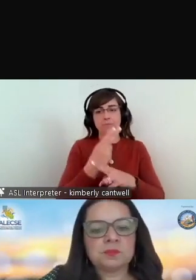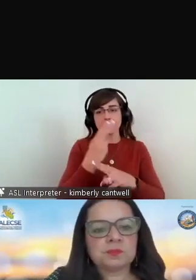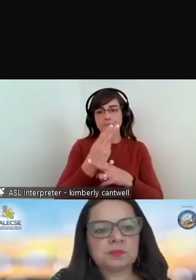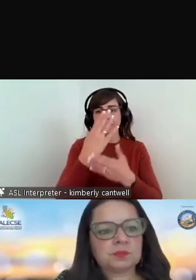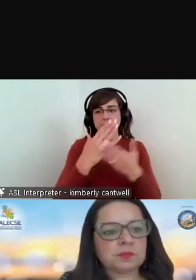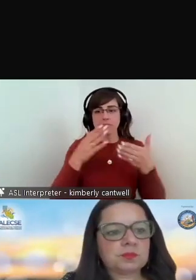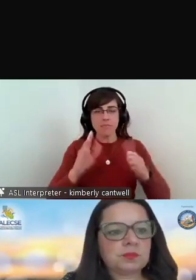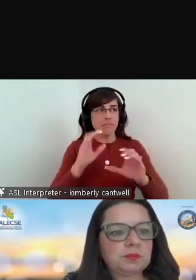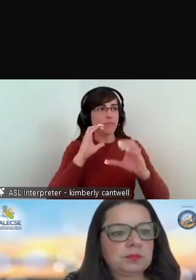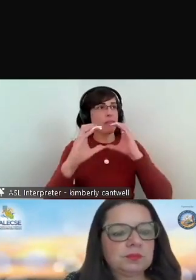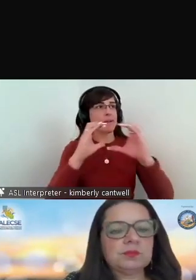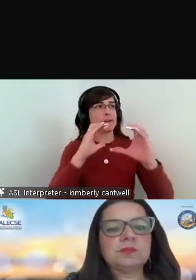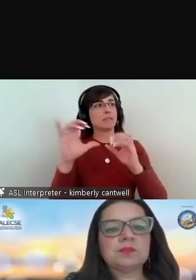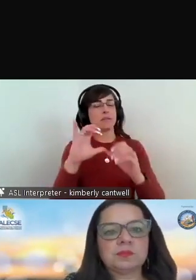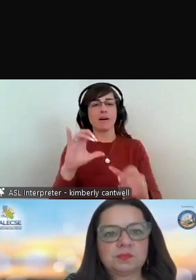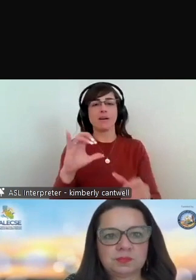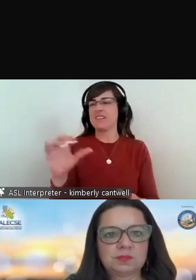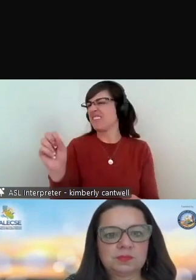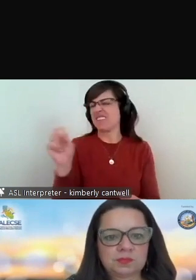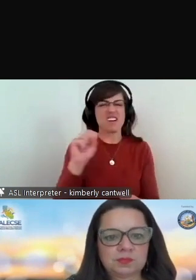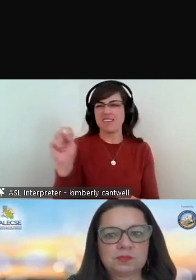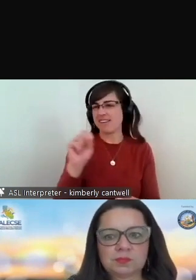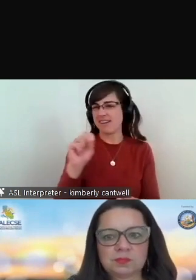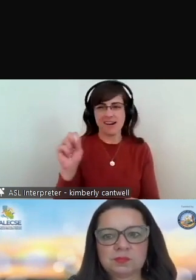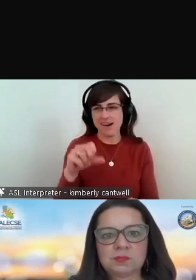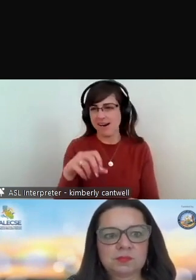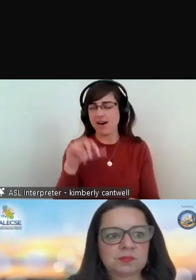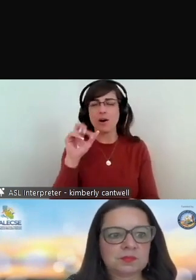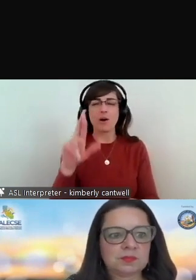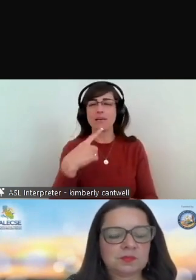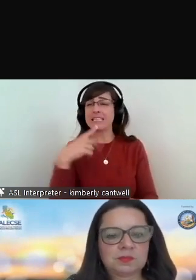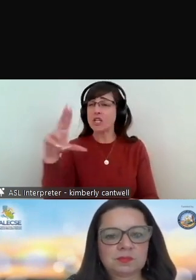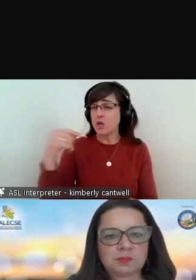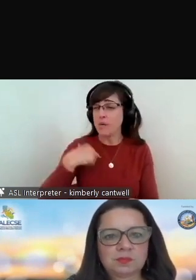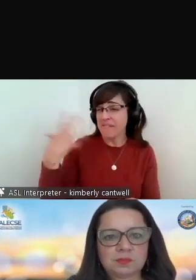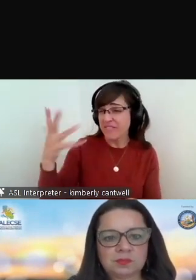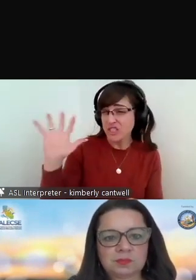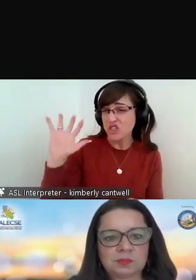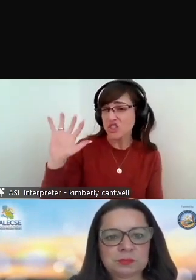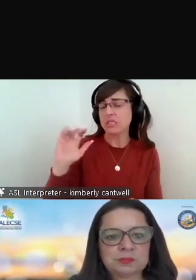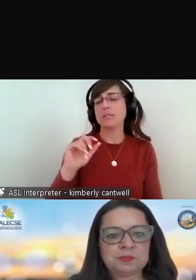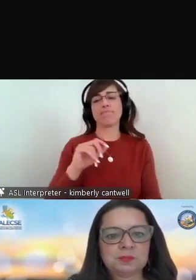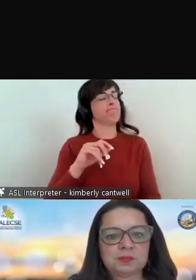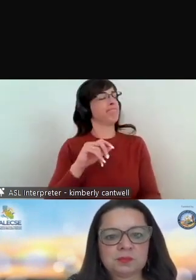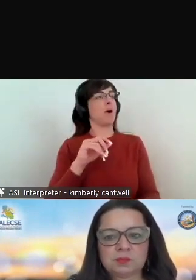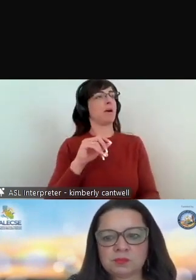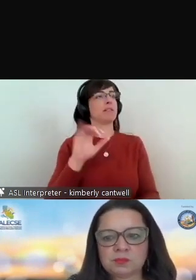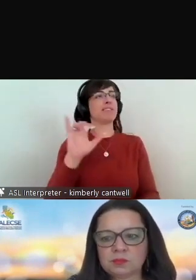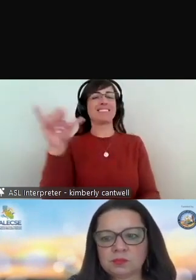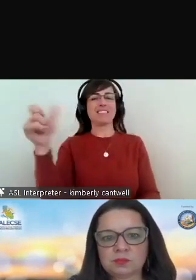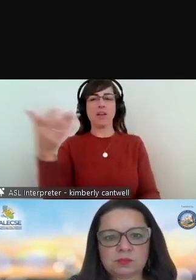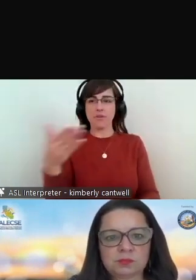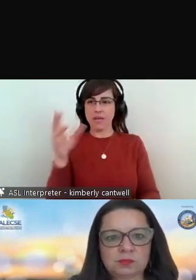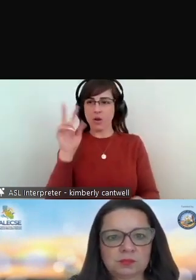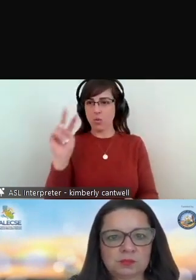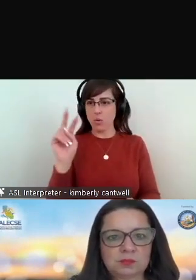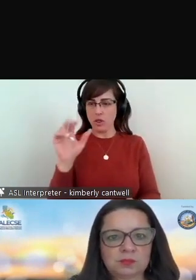some way to communicate, like not shaking his head no, or saying, no, I'm done, right? So that's